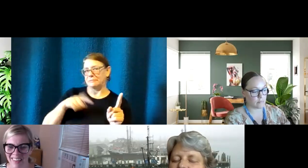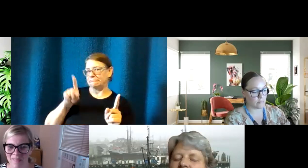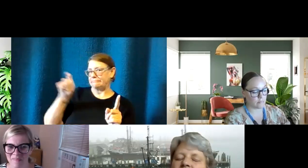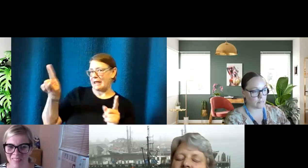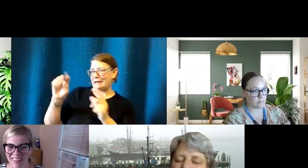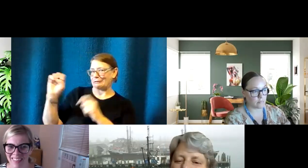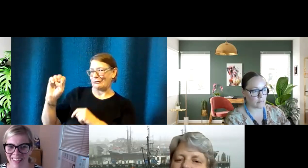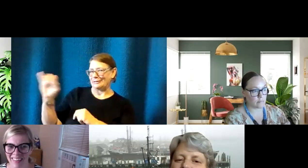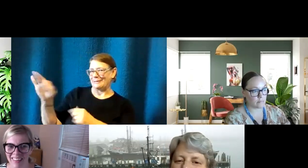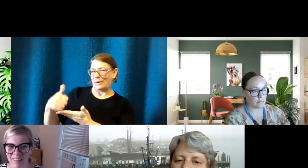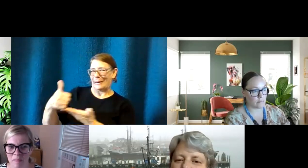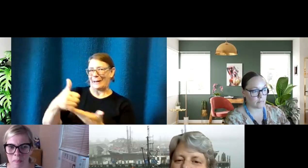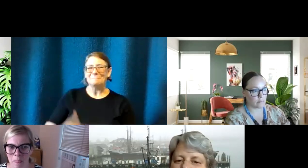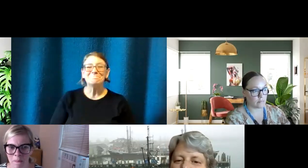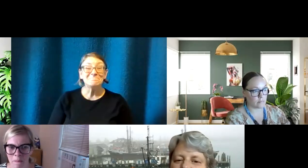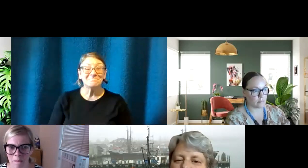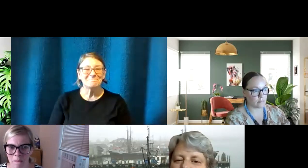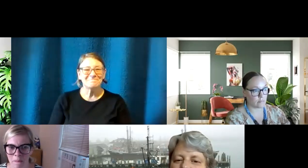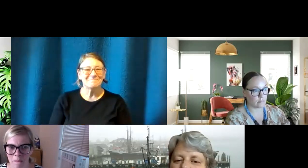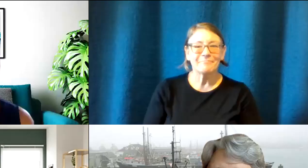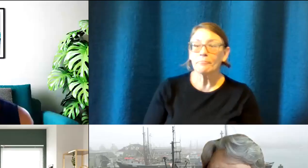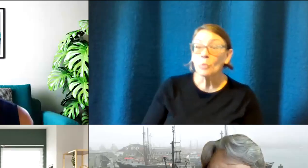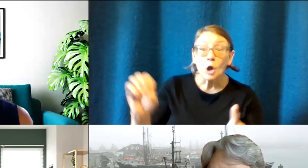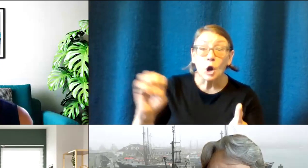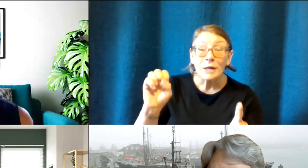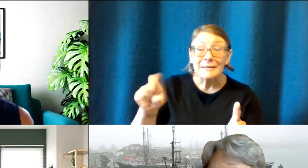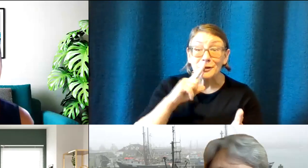on that. Ernest, could you weigh in